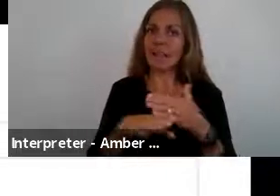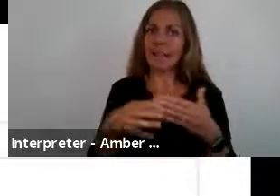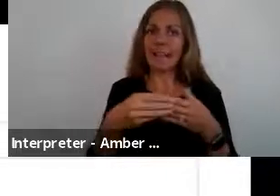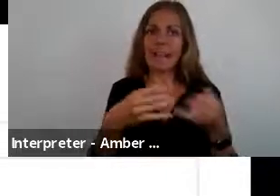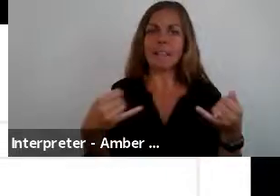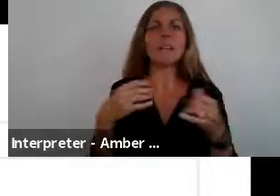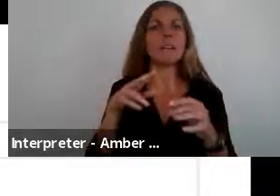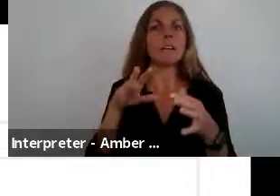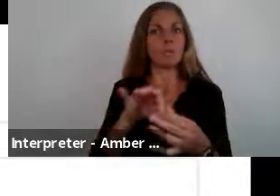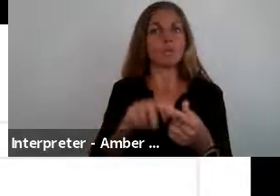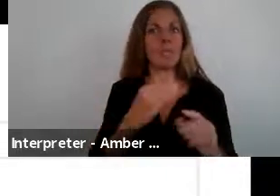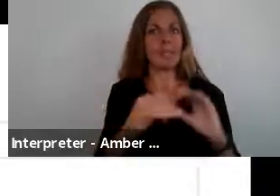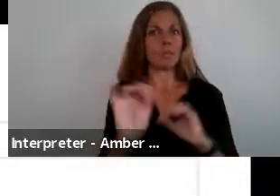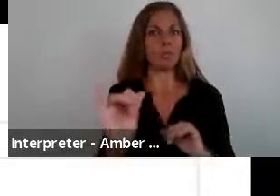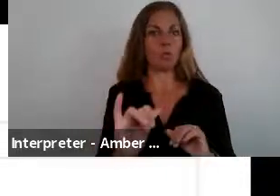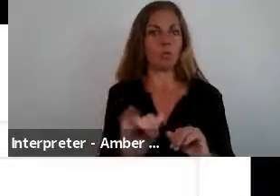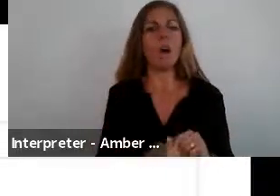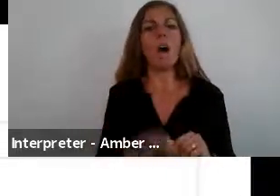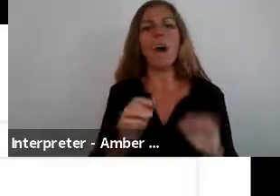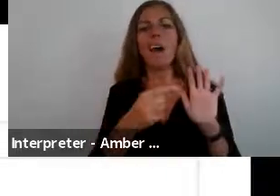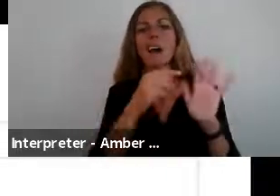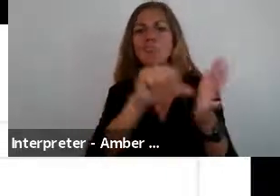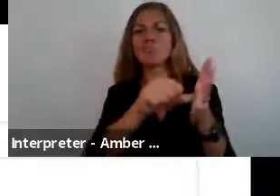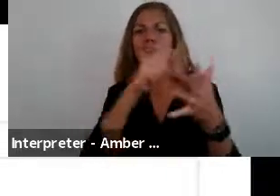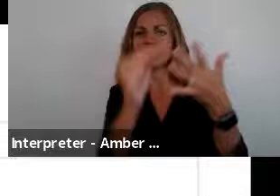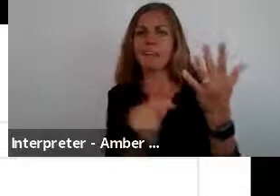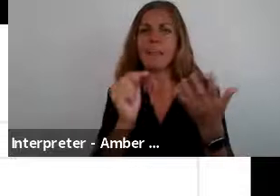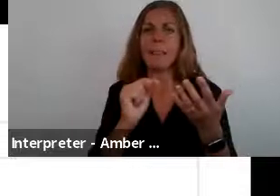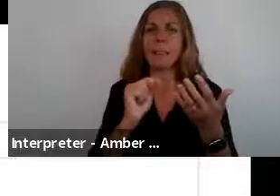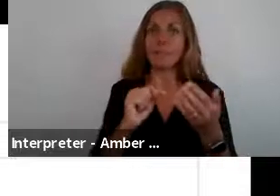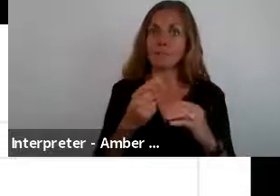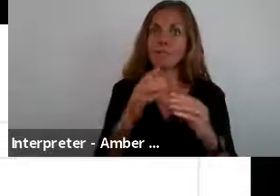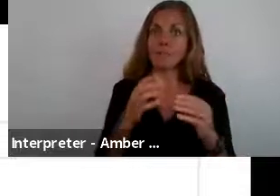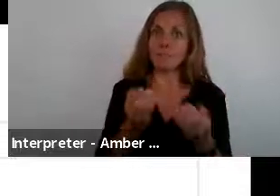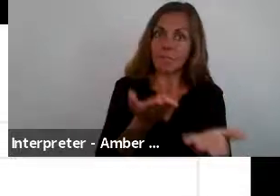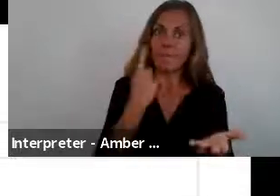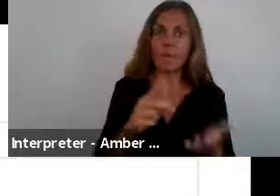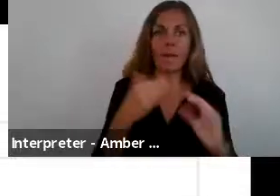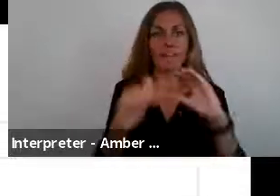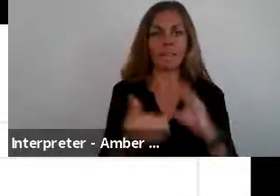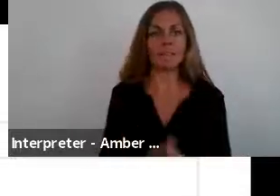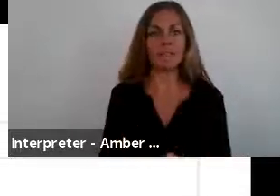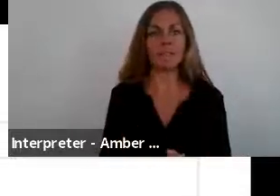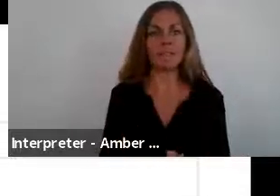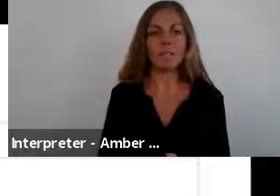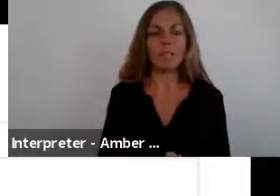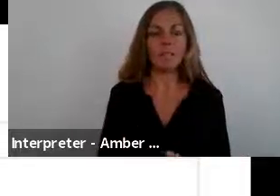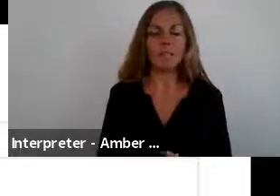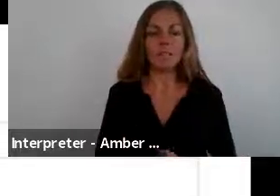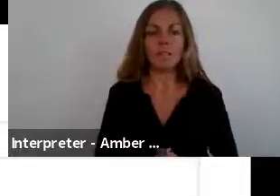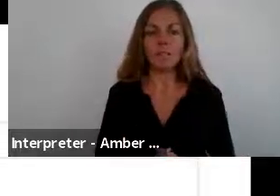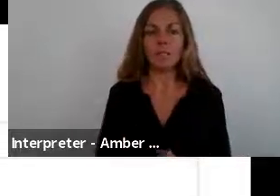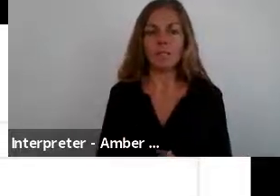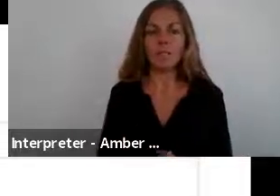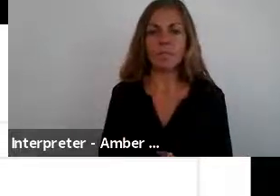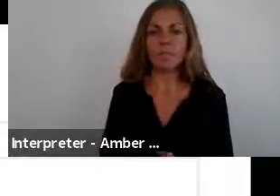some numbers of specific guidelines that apply to emails. You'll want to be able to tab around with your